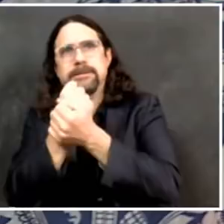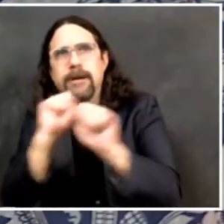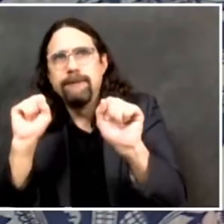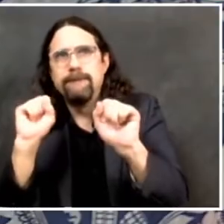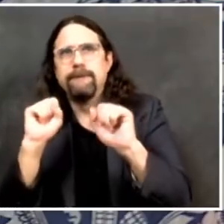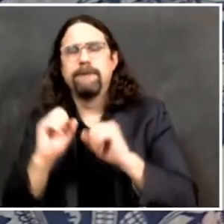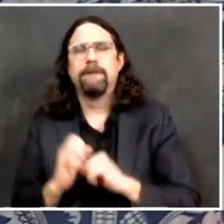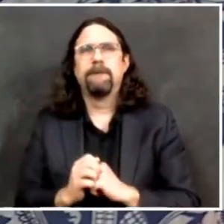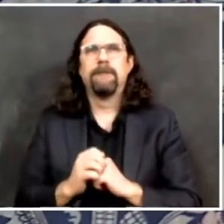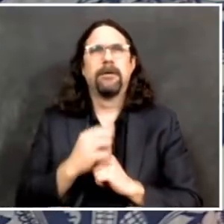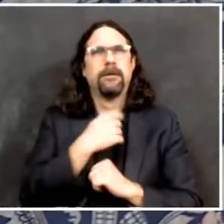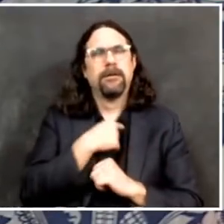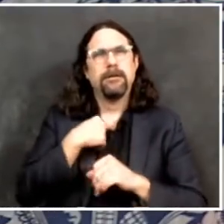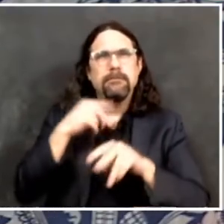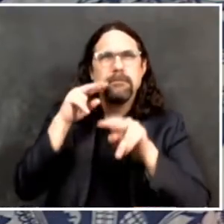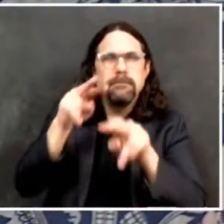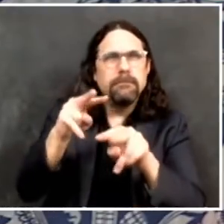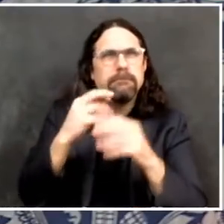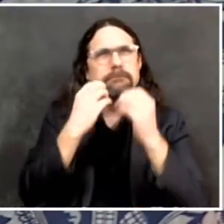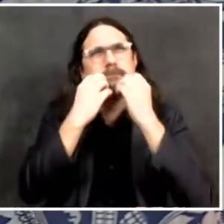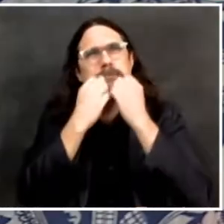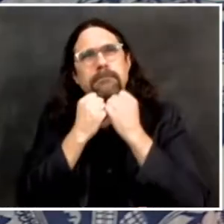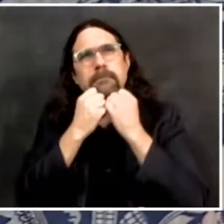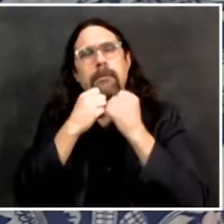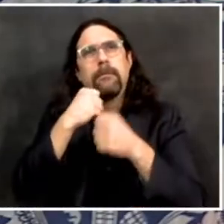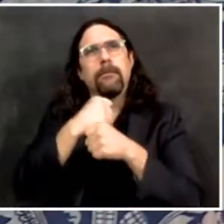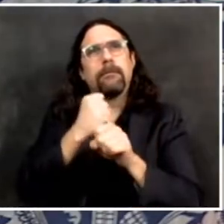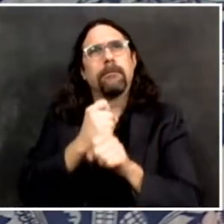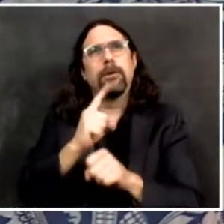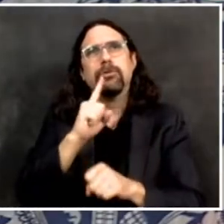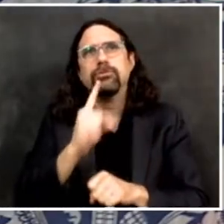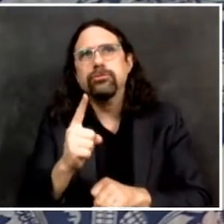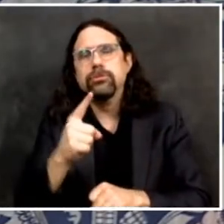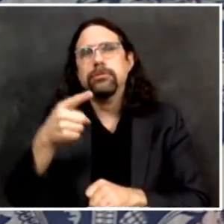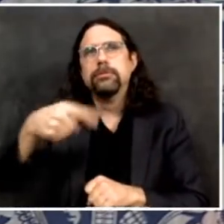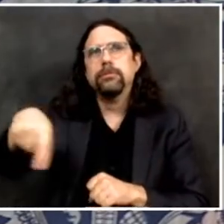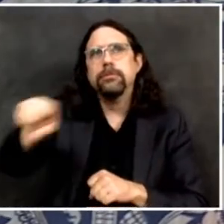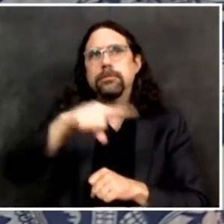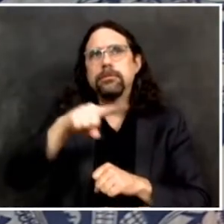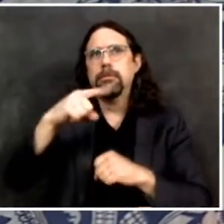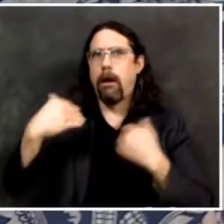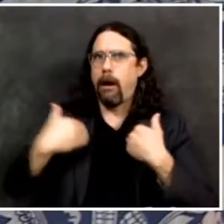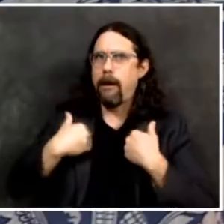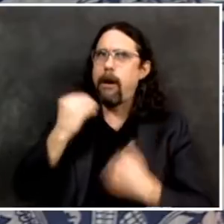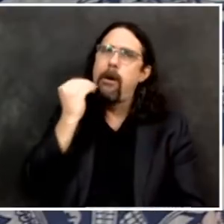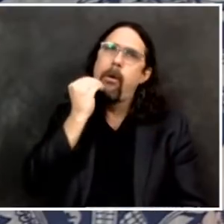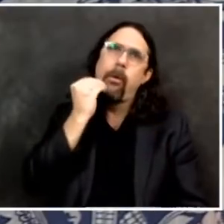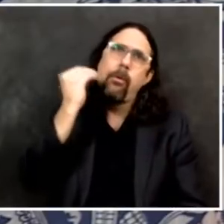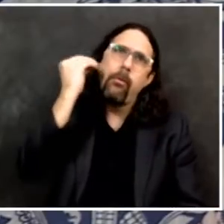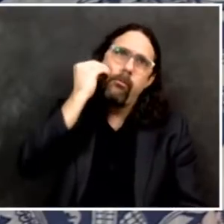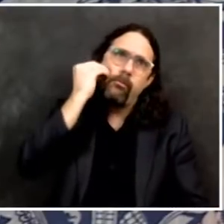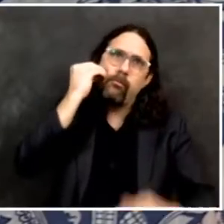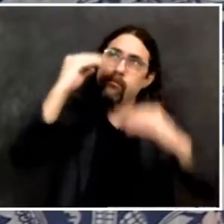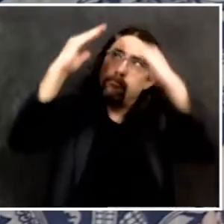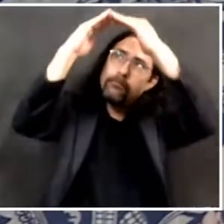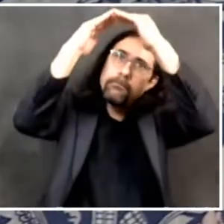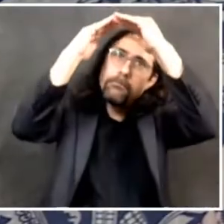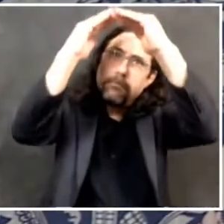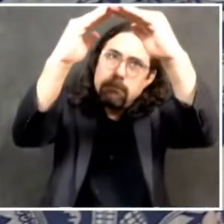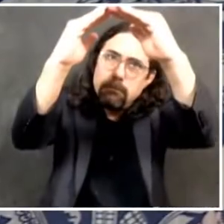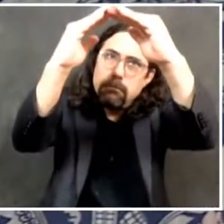secure. Our mission is to make sure you have enough food to eat. And that's what I want to focus on today,